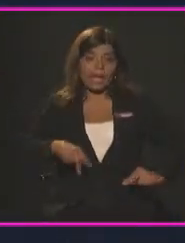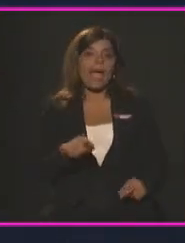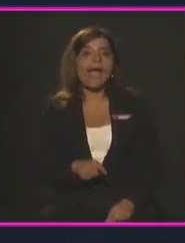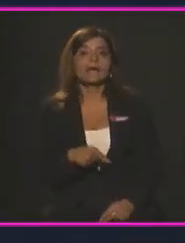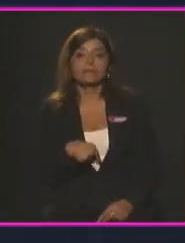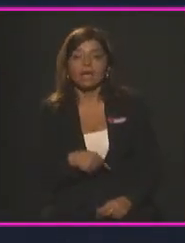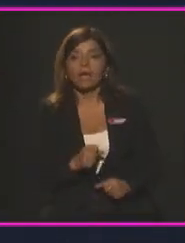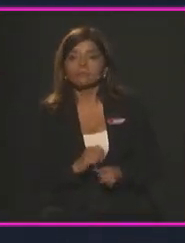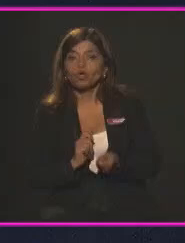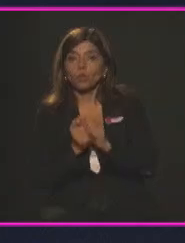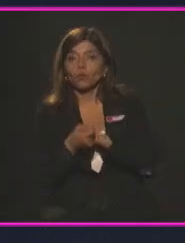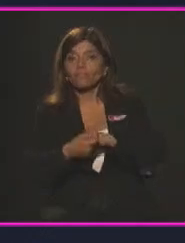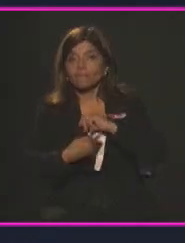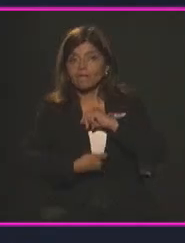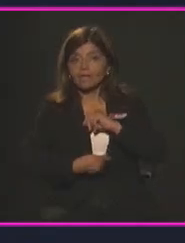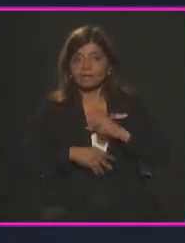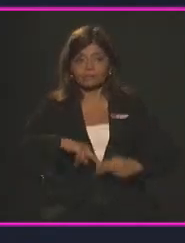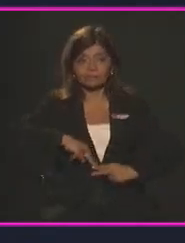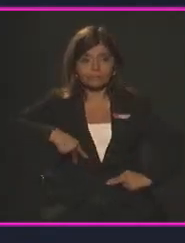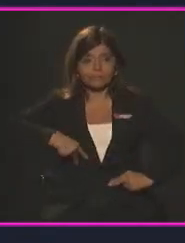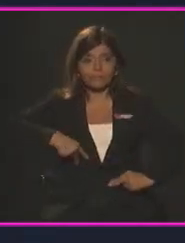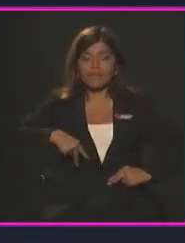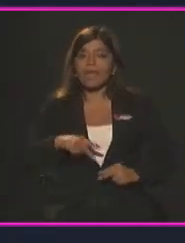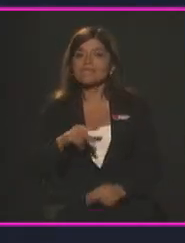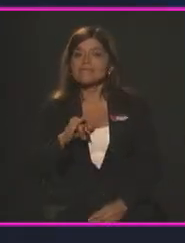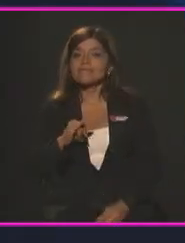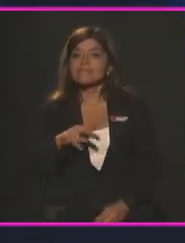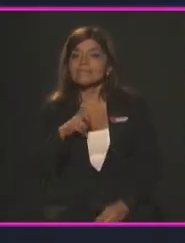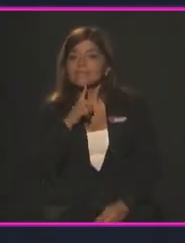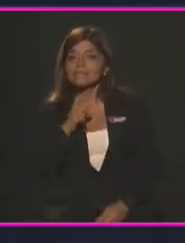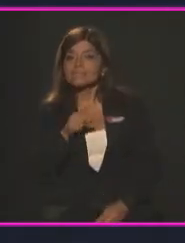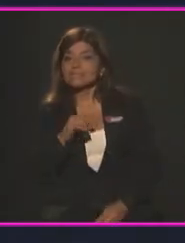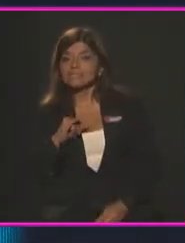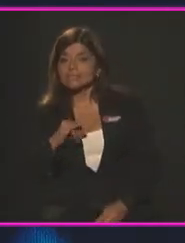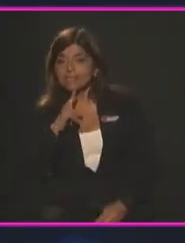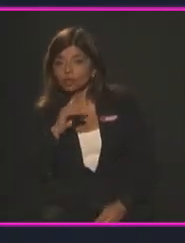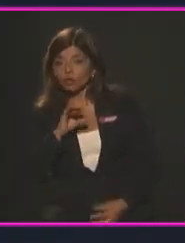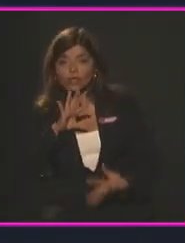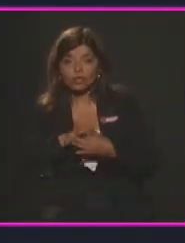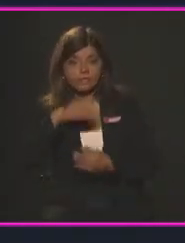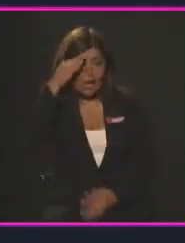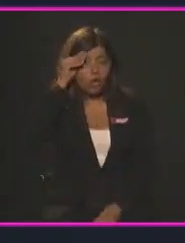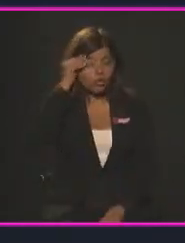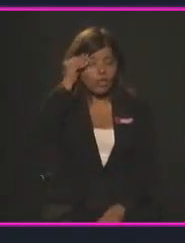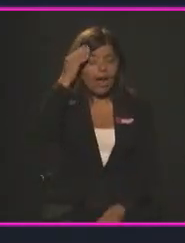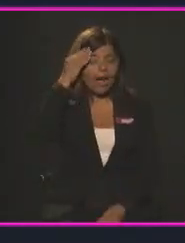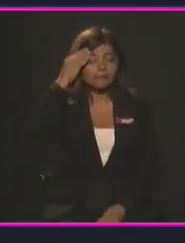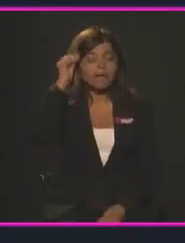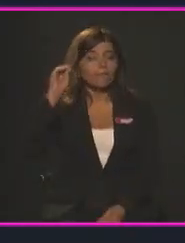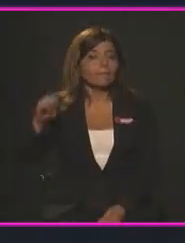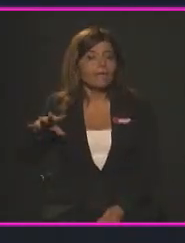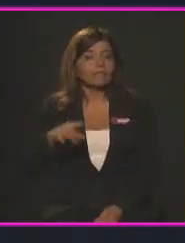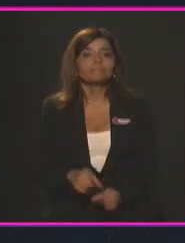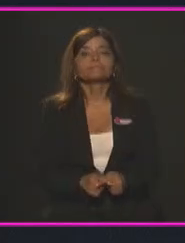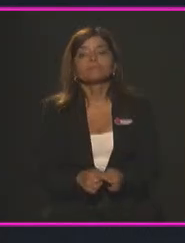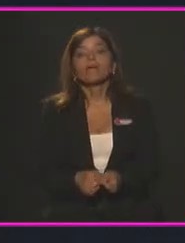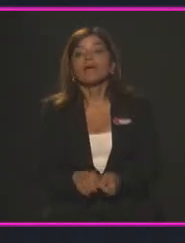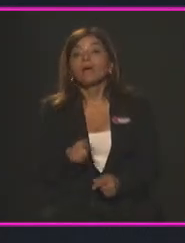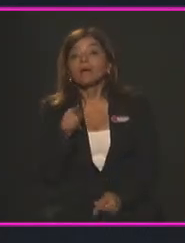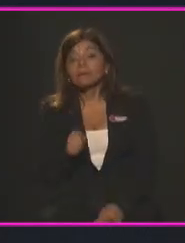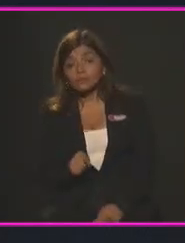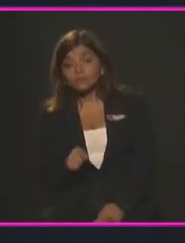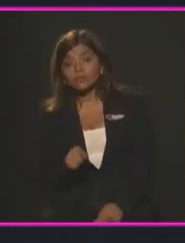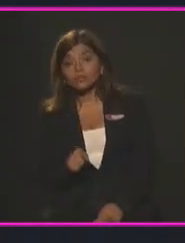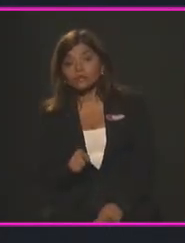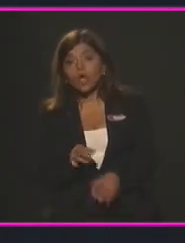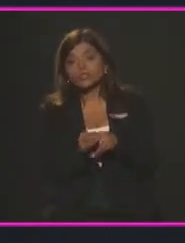one is this concept that we can use source tracking of diet in molecules in the blood. So if I run your blood through a mass